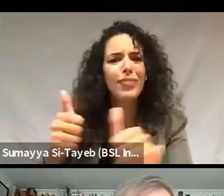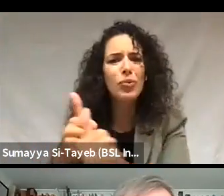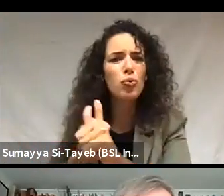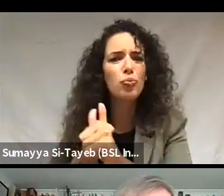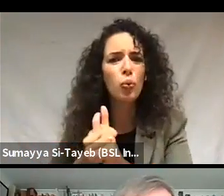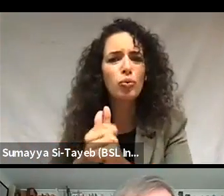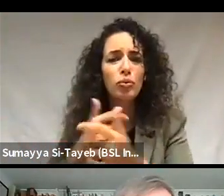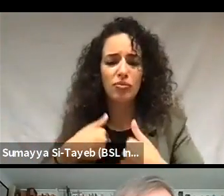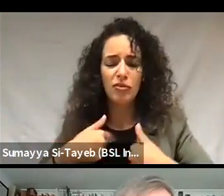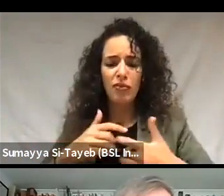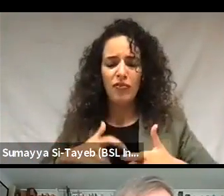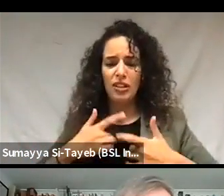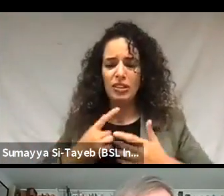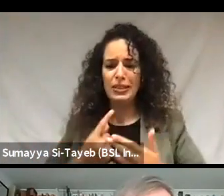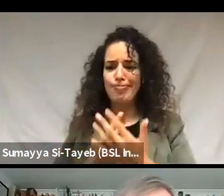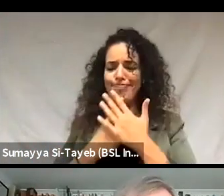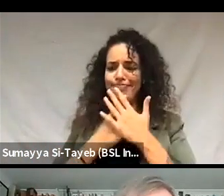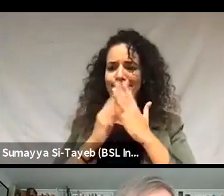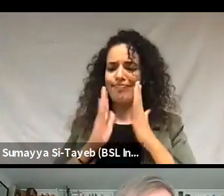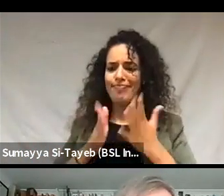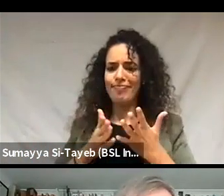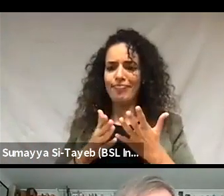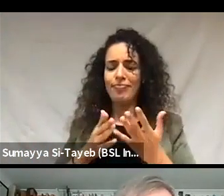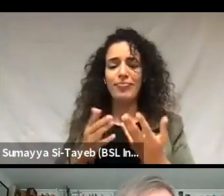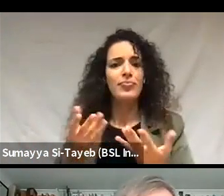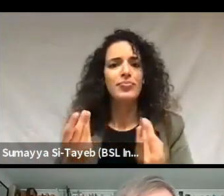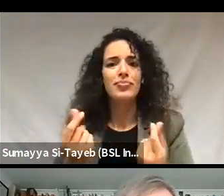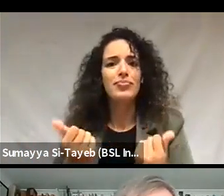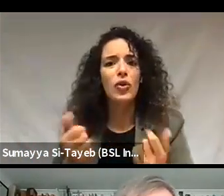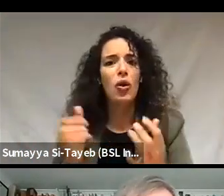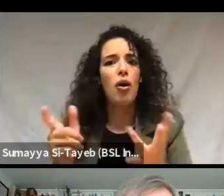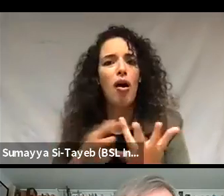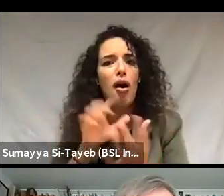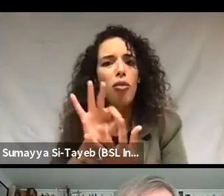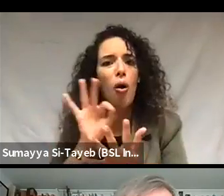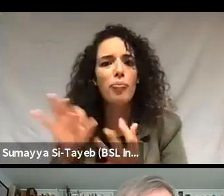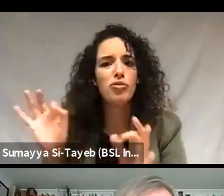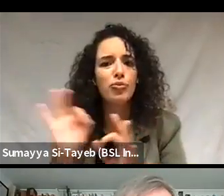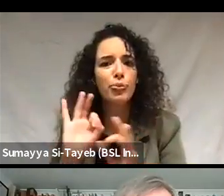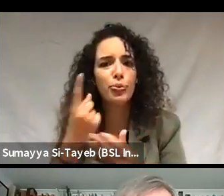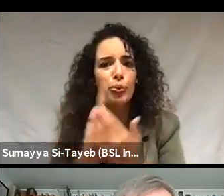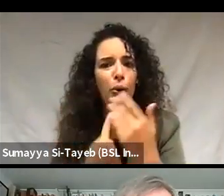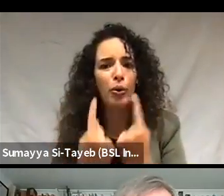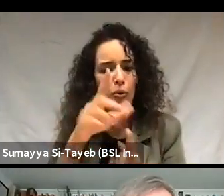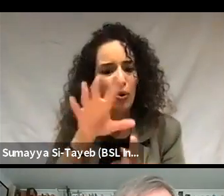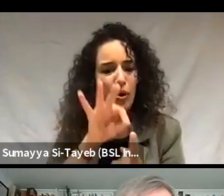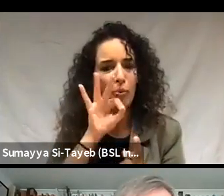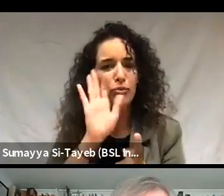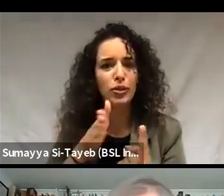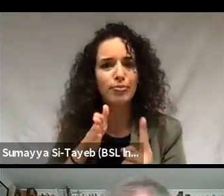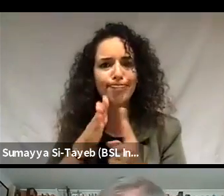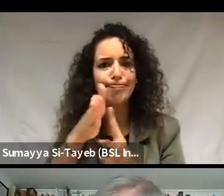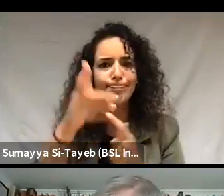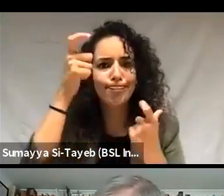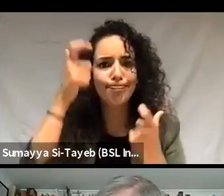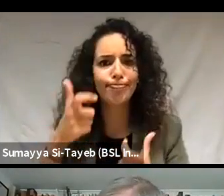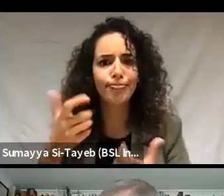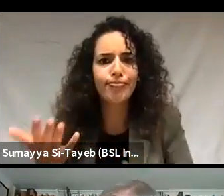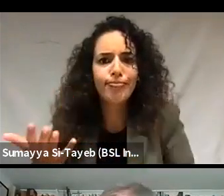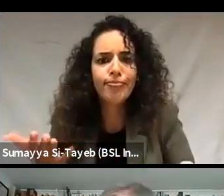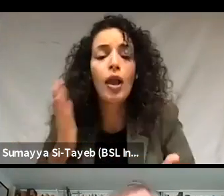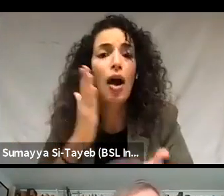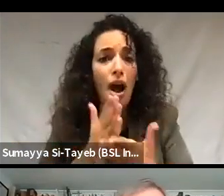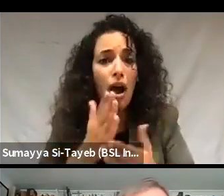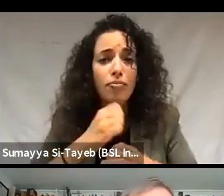Sometimes, you have no other option except going that route. And yes, it is very stressful,